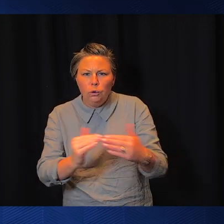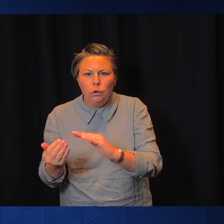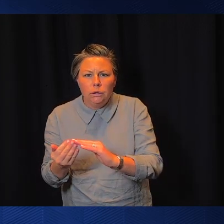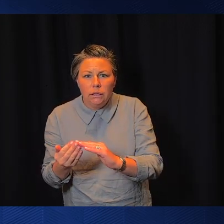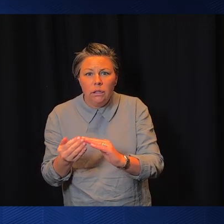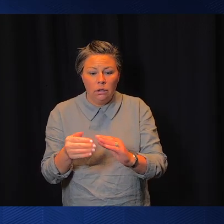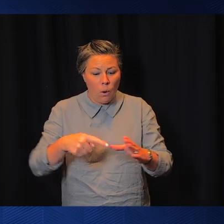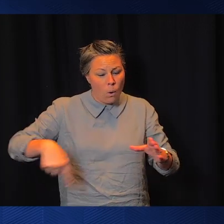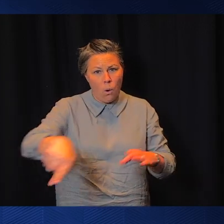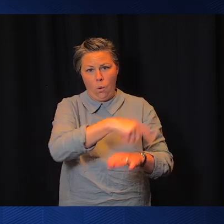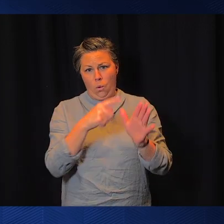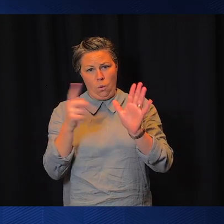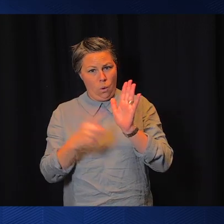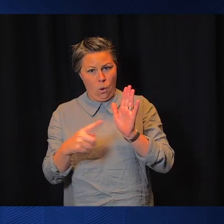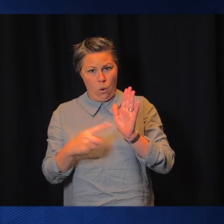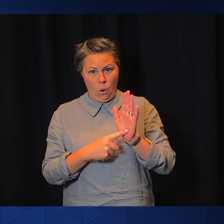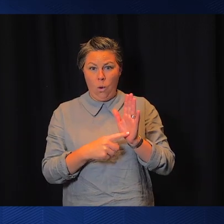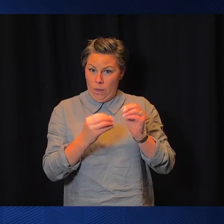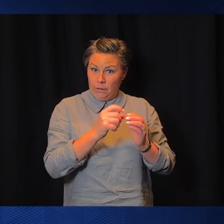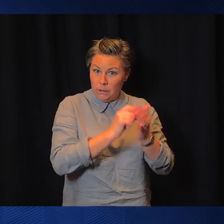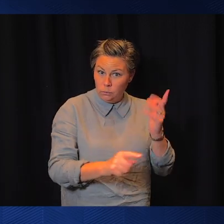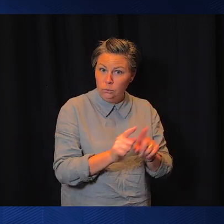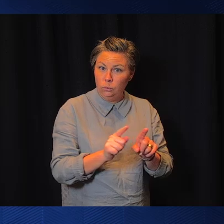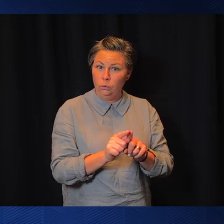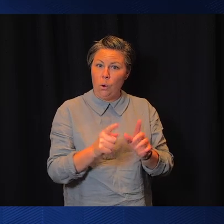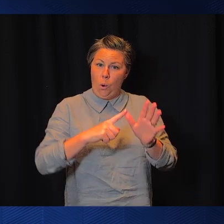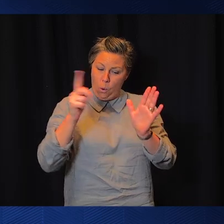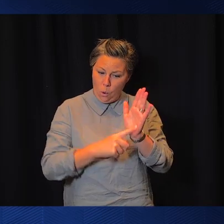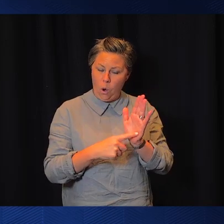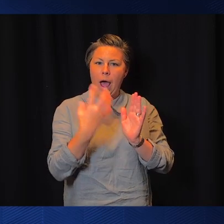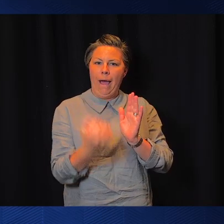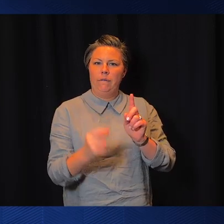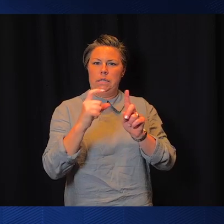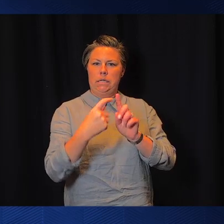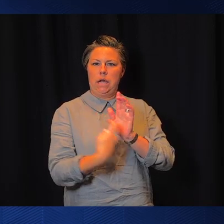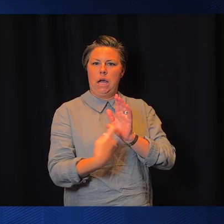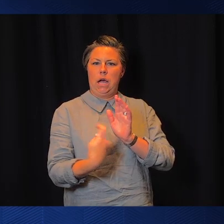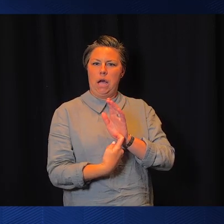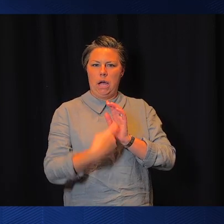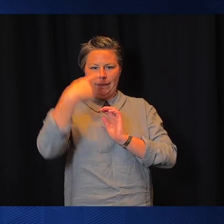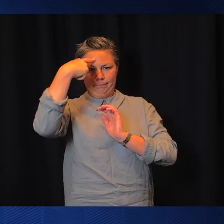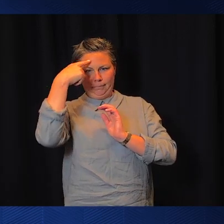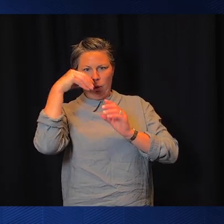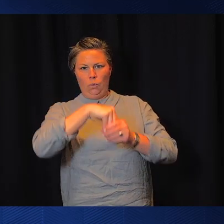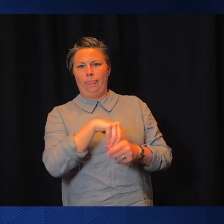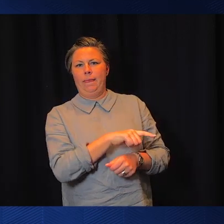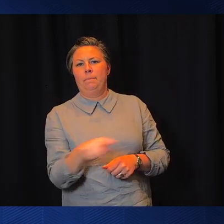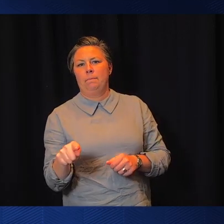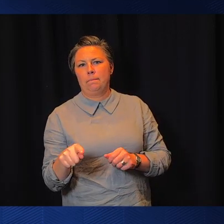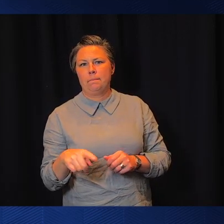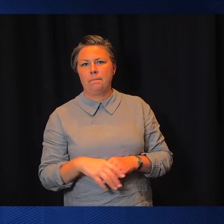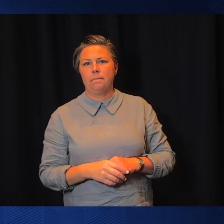with disabilities, are DRR-led efforts.